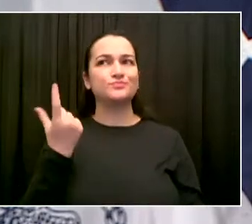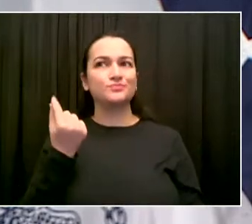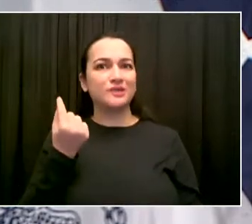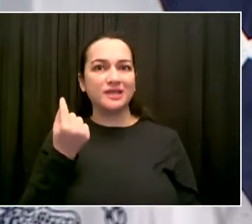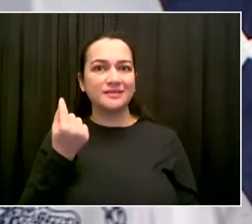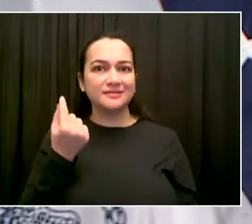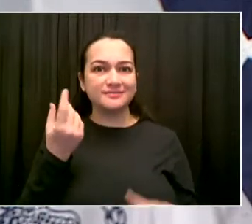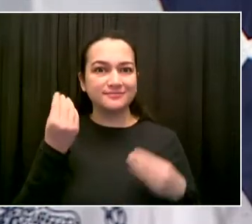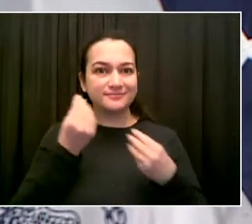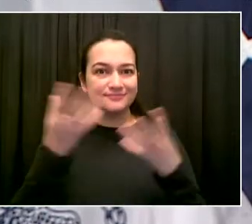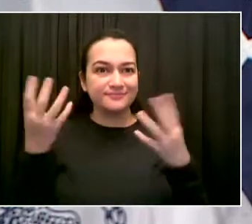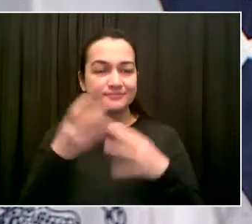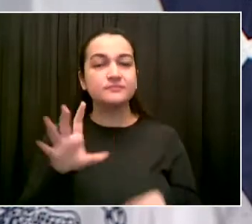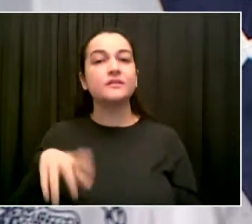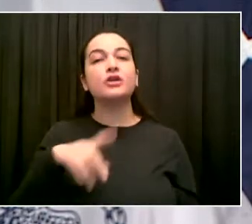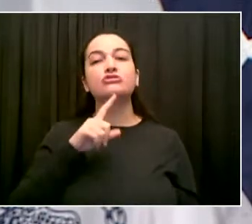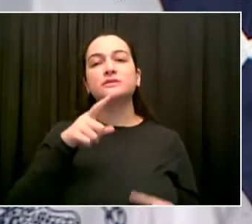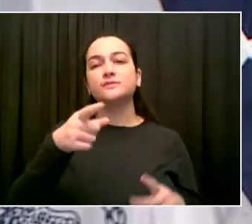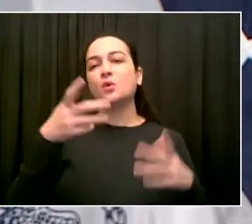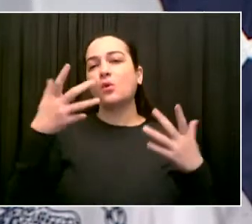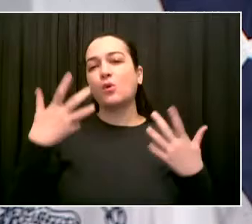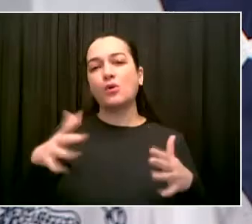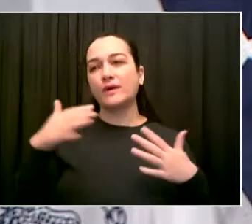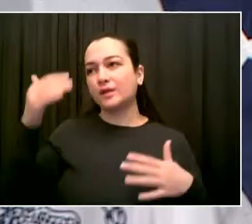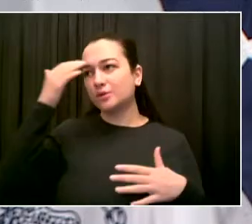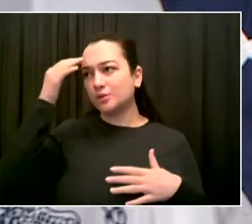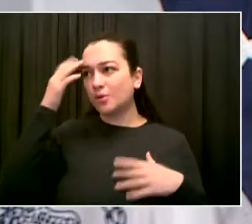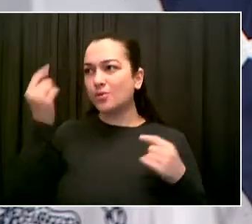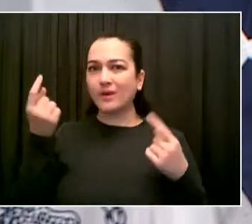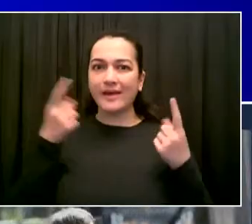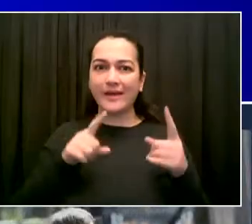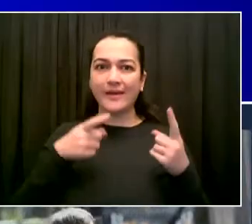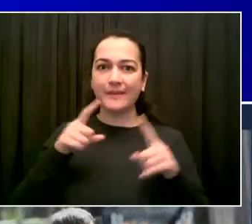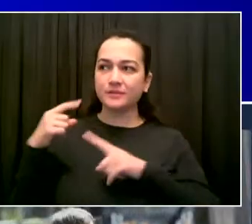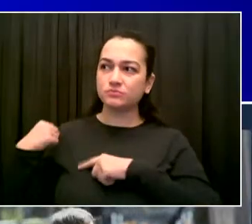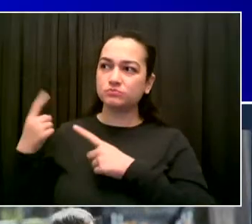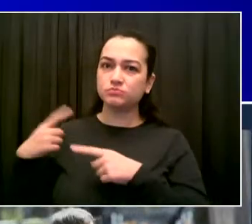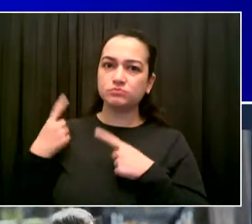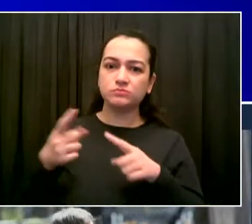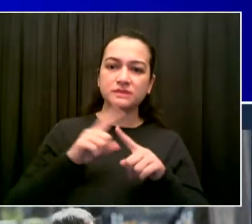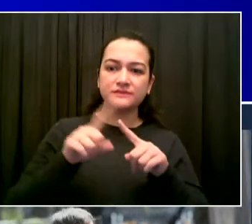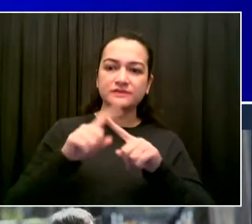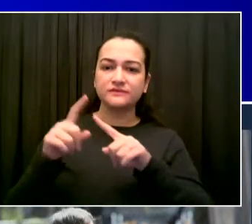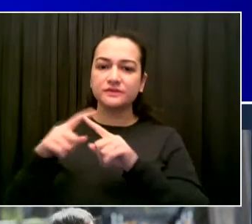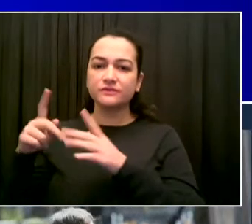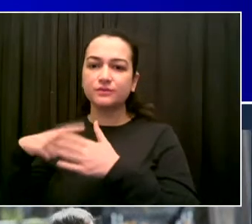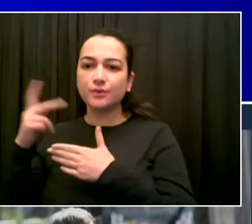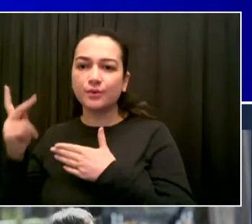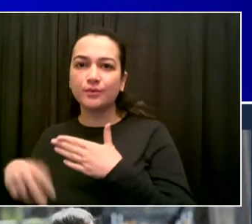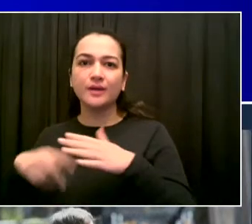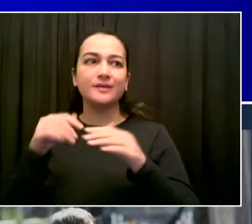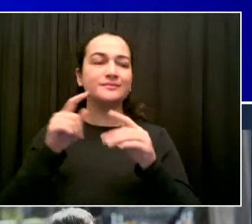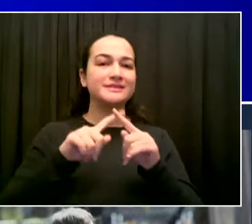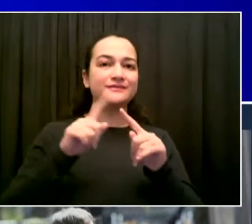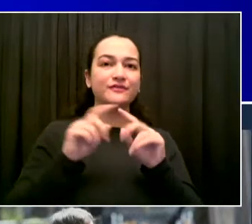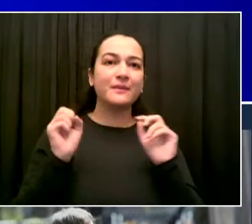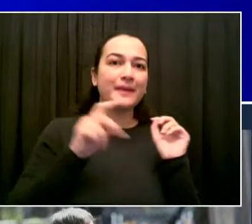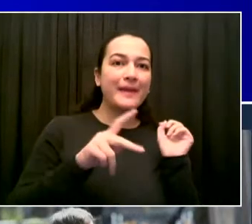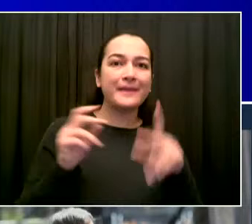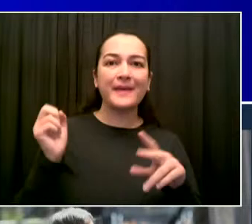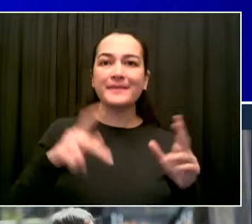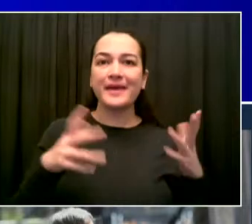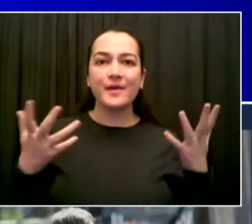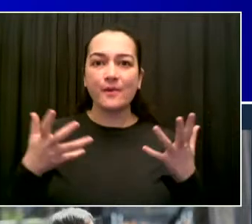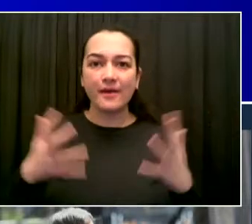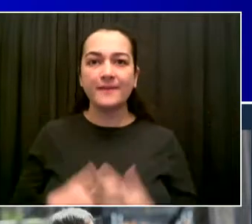are involved in bringing this city back. But what you're seeing, especially these last few weeks, is our cultural community stepping forward with so much